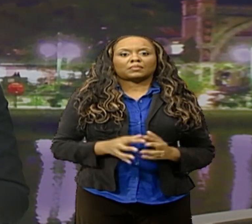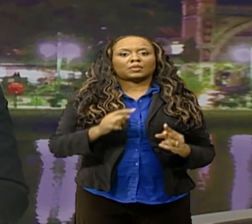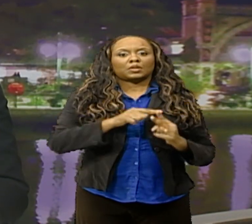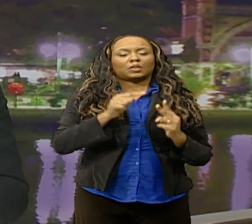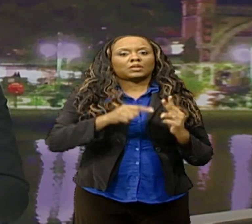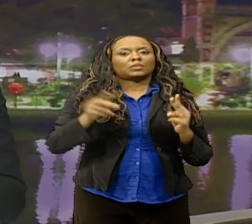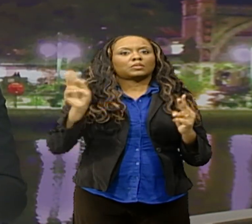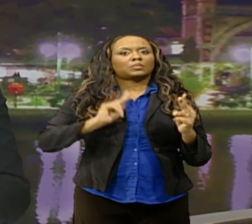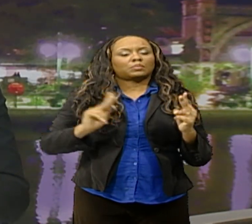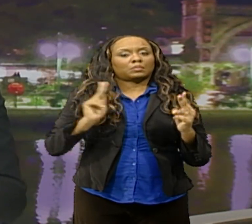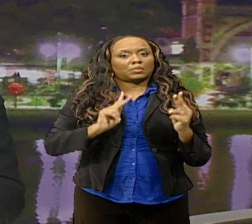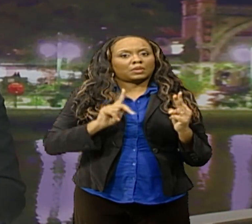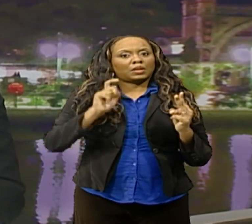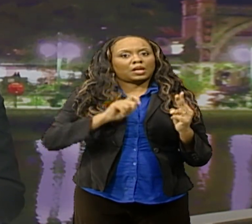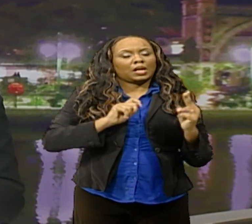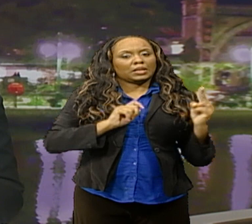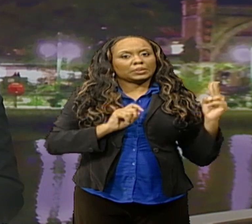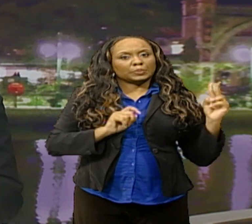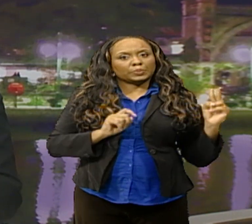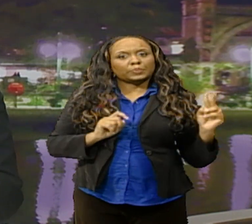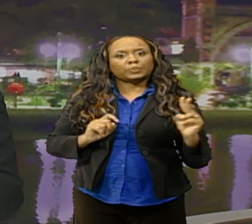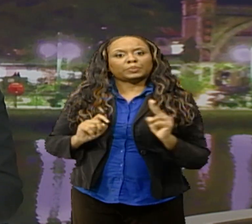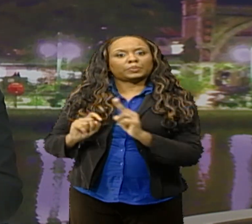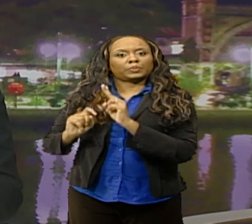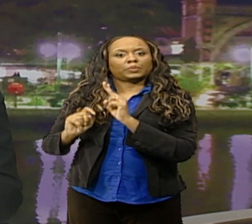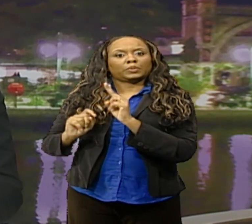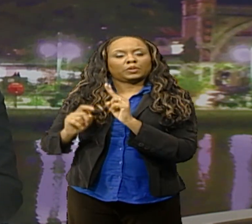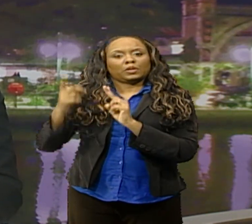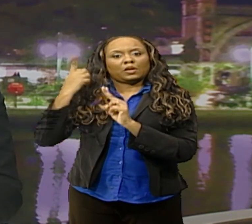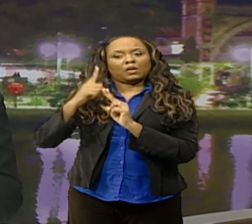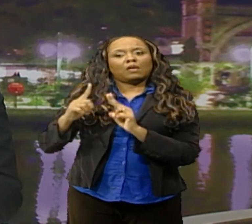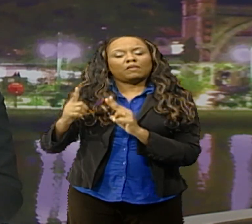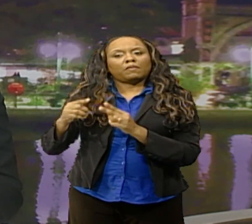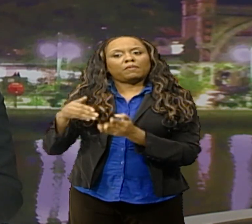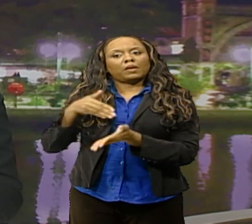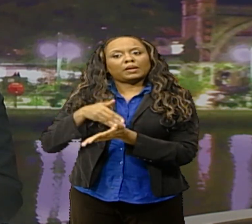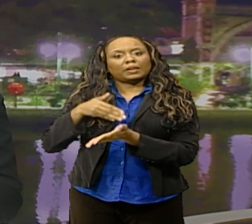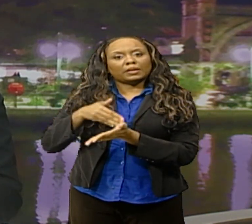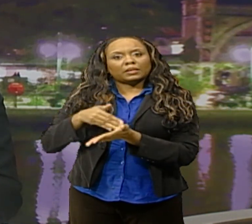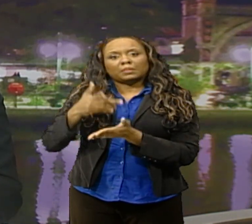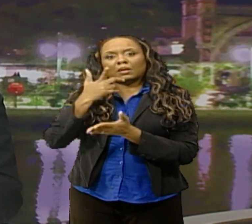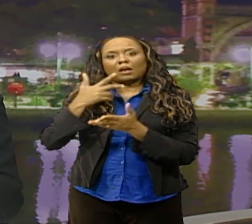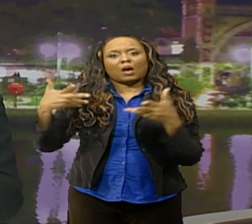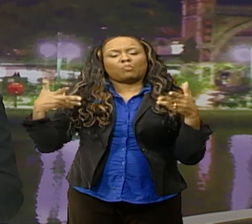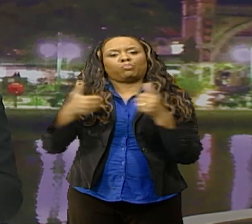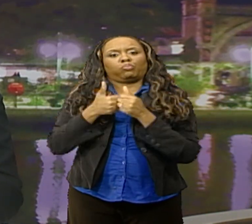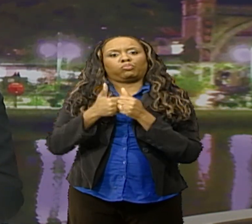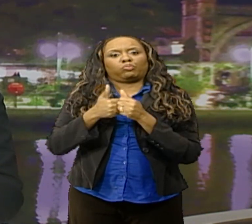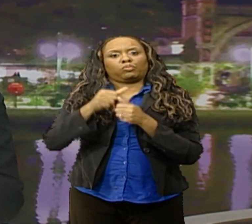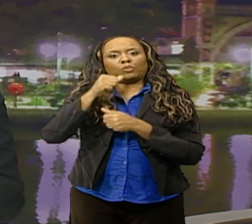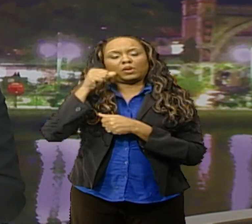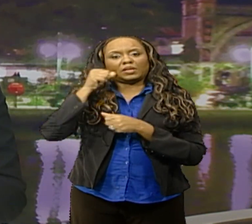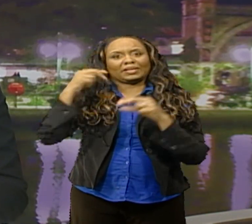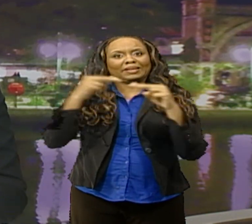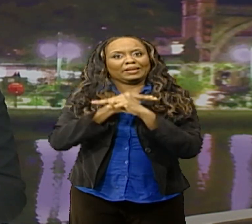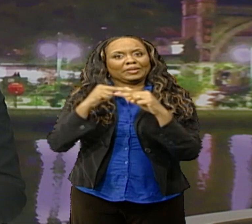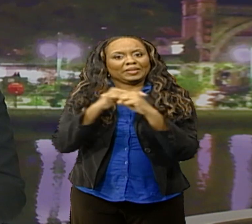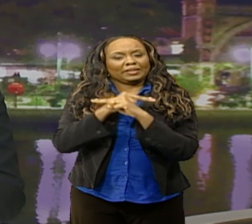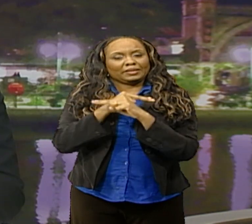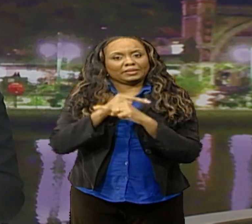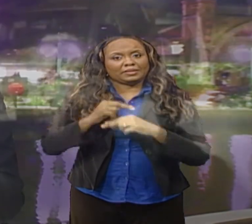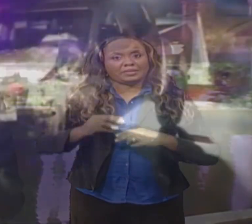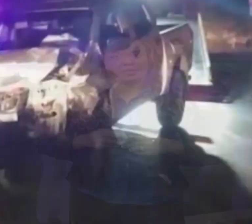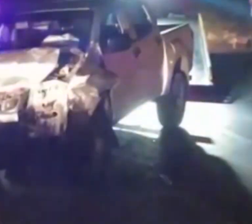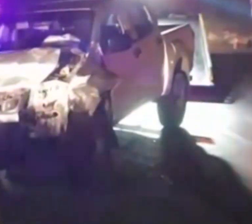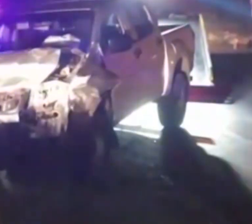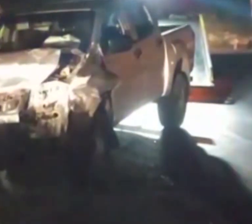2 people were forced to seek medical attention last night as a result of a 2-vehicle smash-up along the ABC highway. Lawmen say